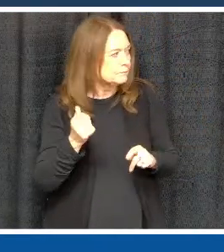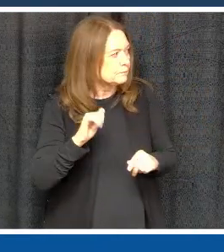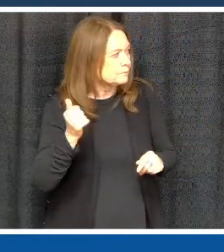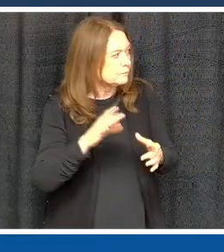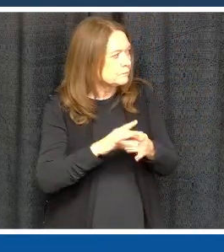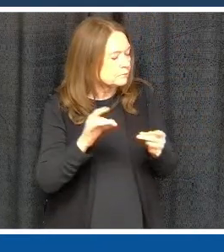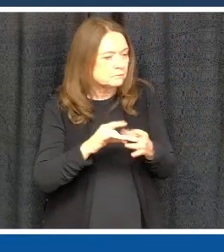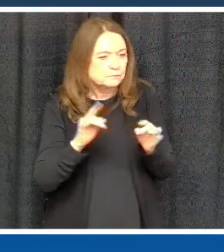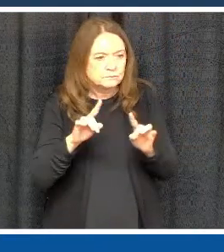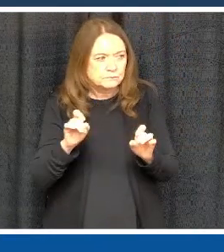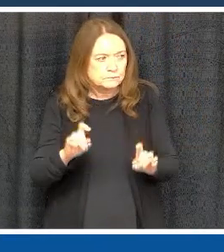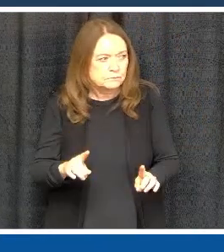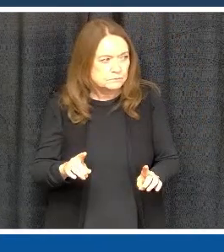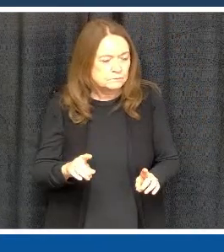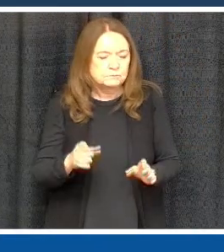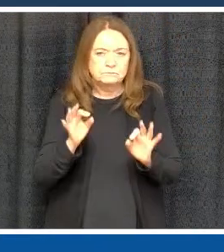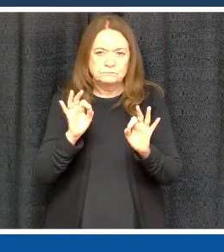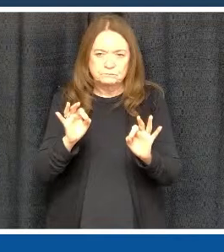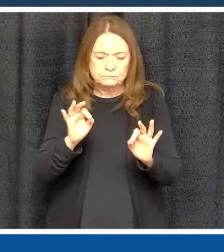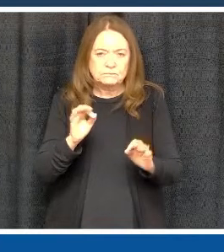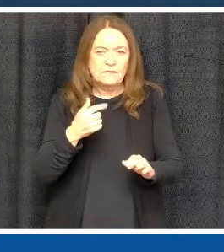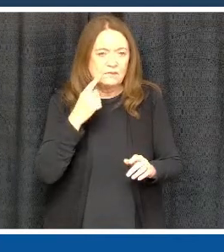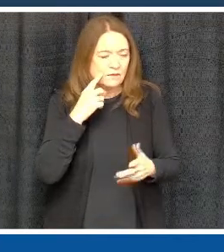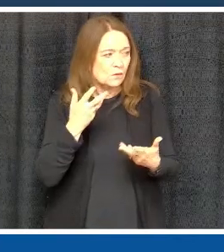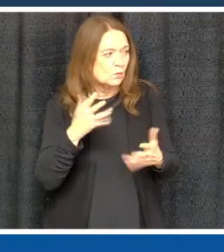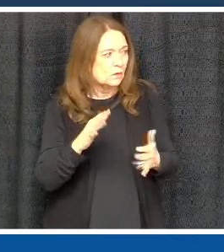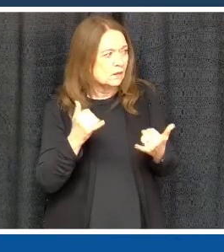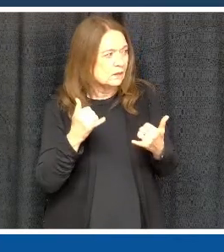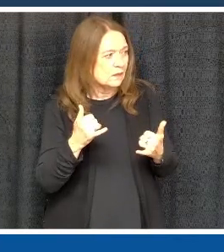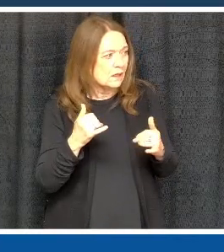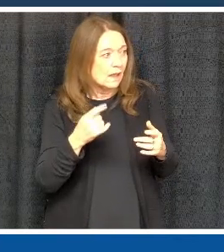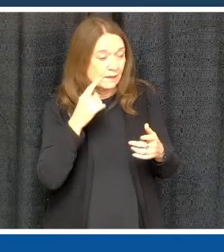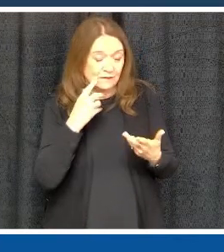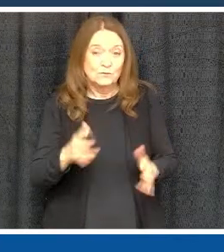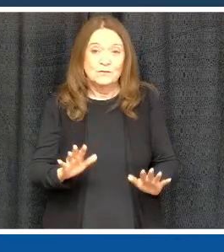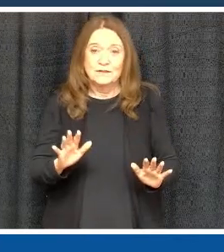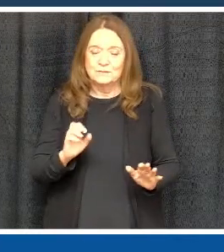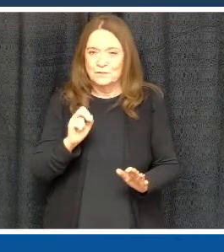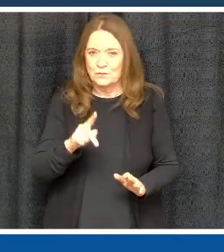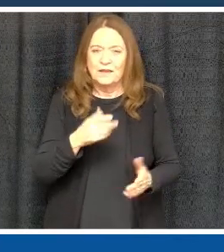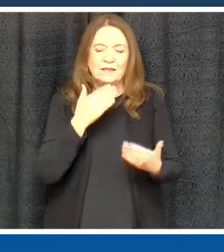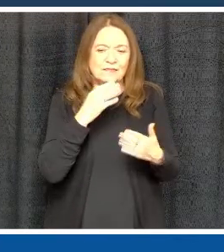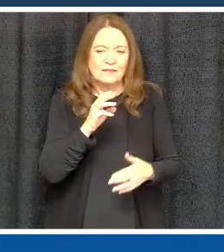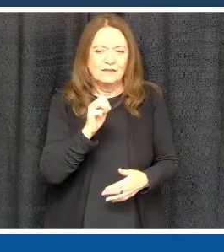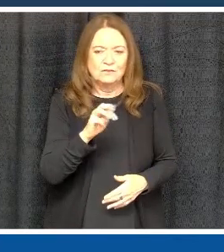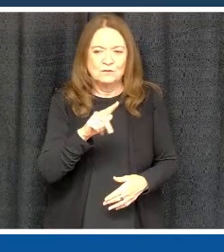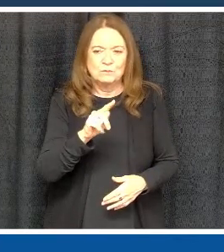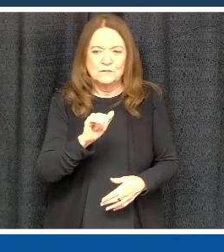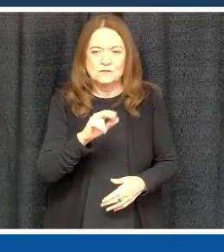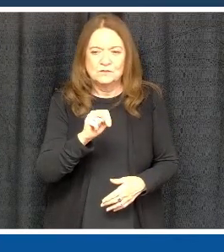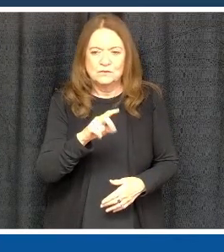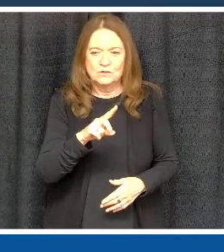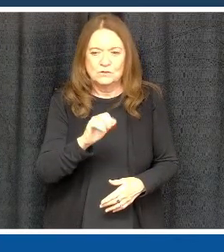question? All right, I think we're done now, Madam think Clerk. we're done. All right, thank you, Mr. Tyndall.